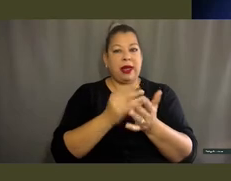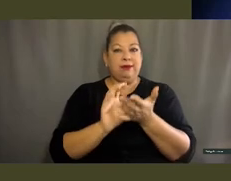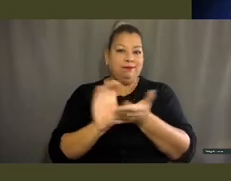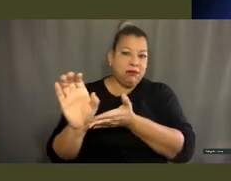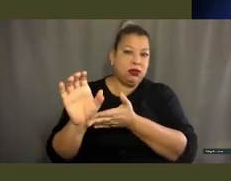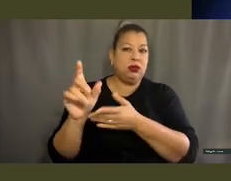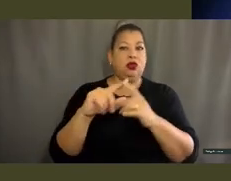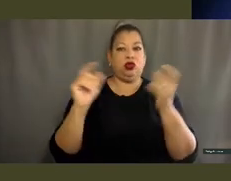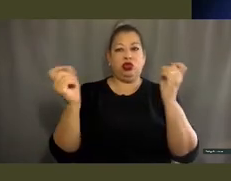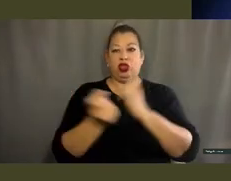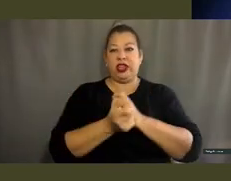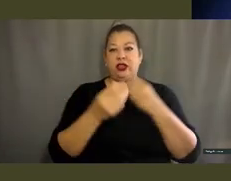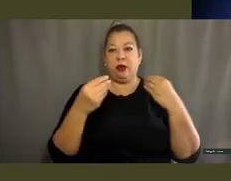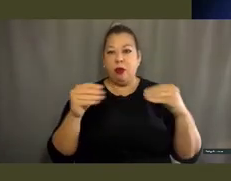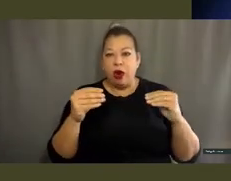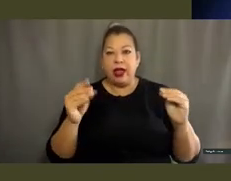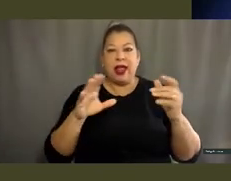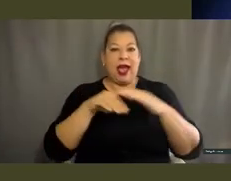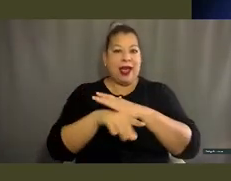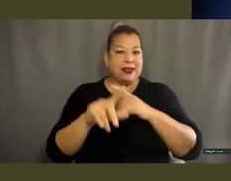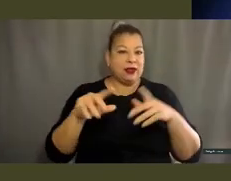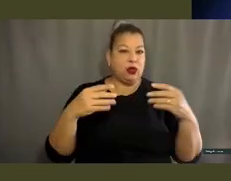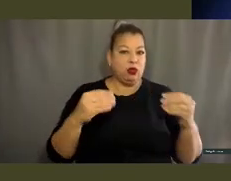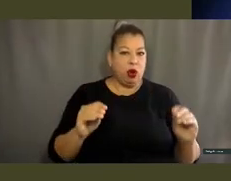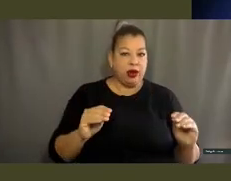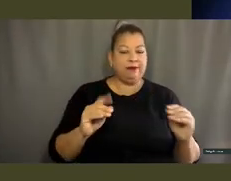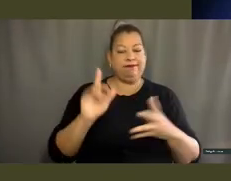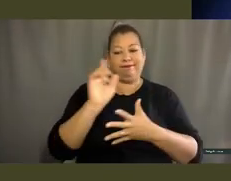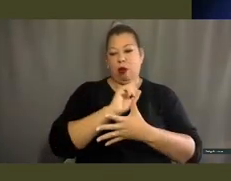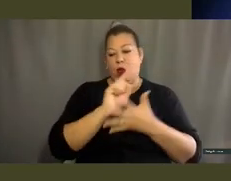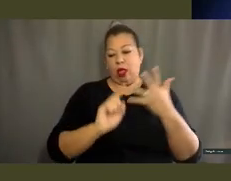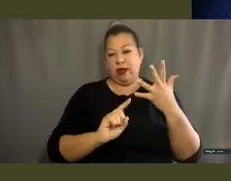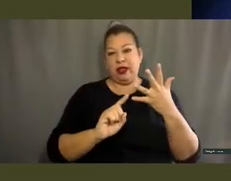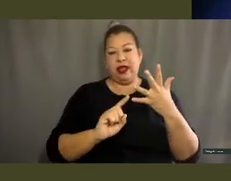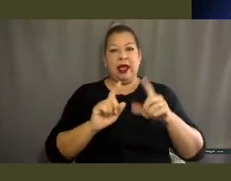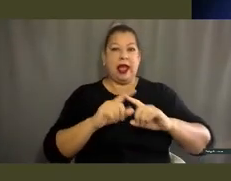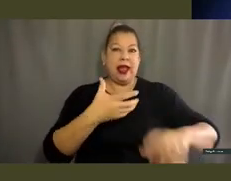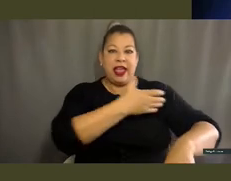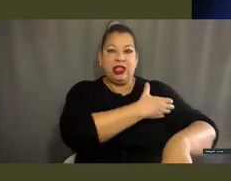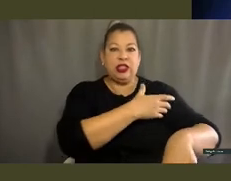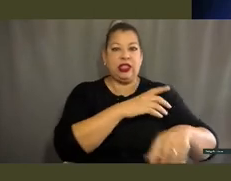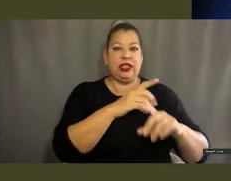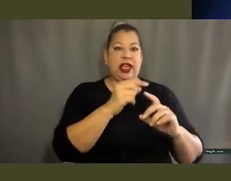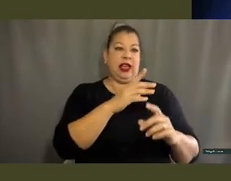in markets, access to markets, and agency and sovereignty